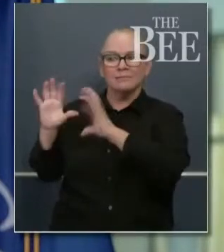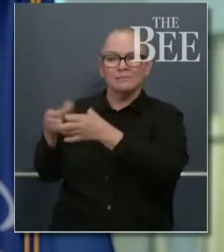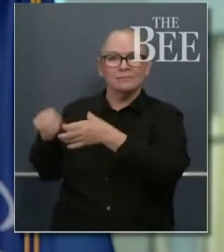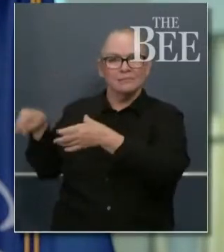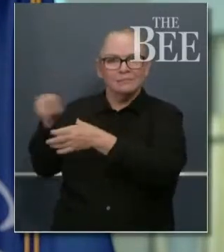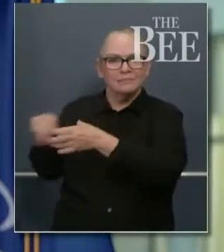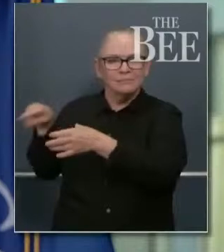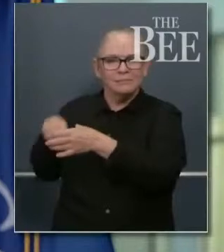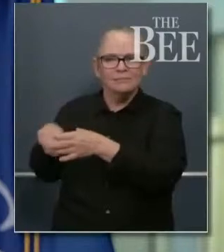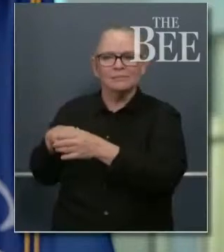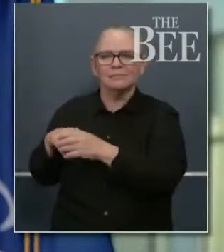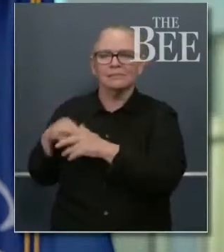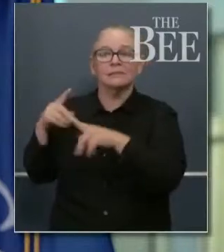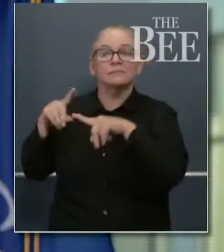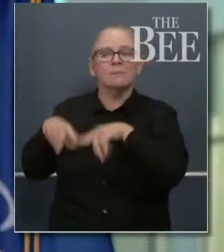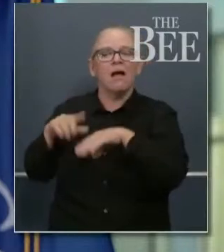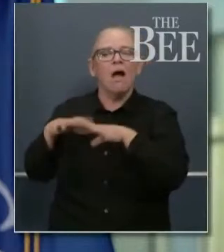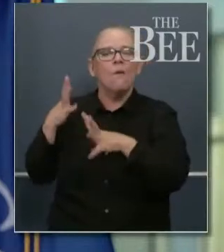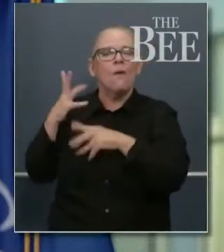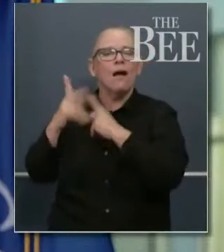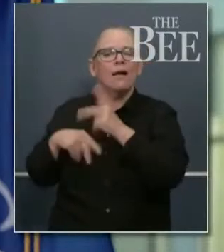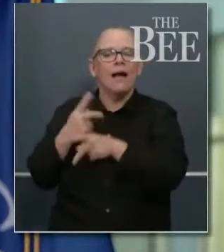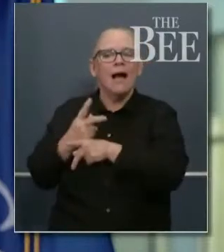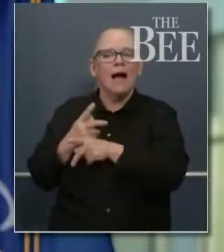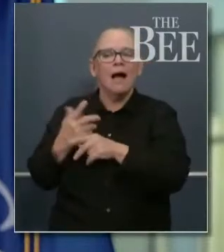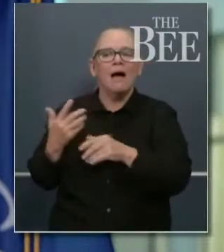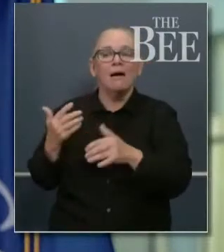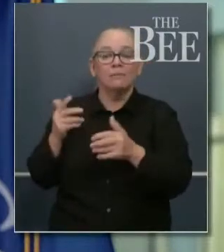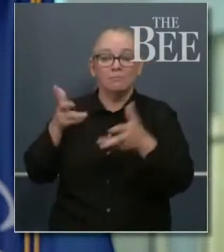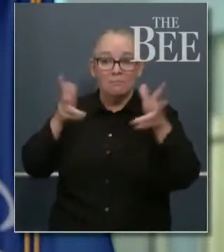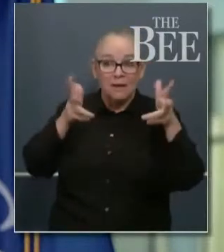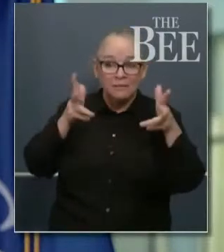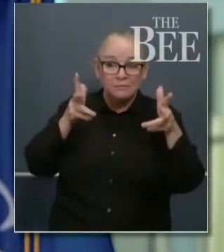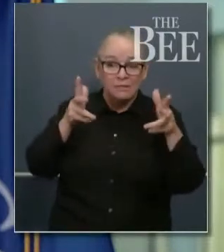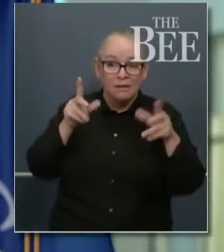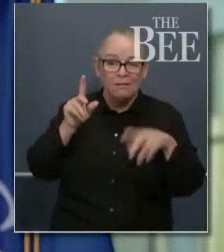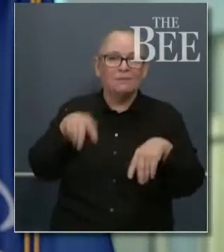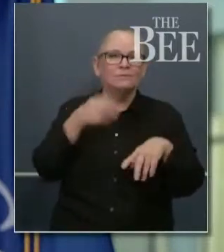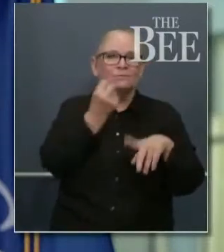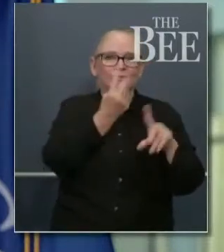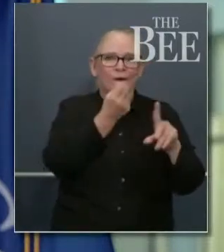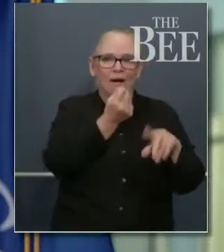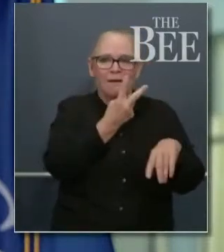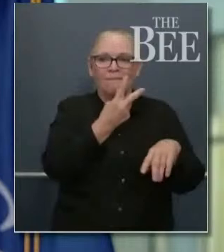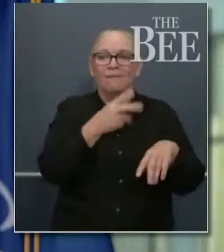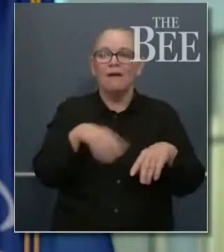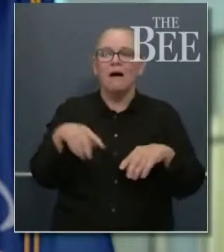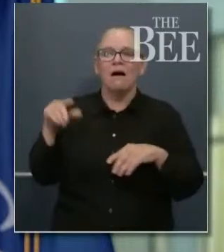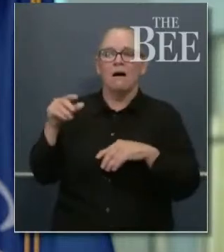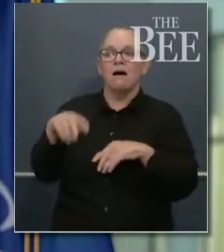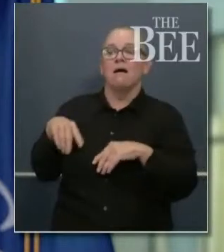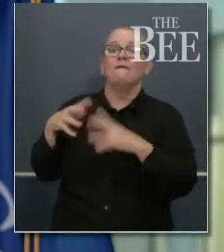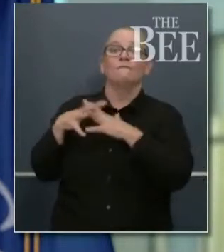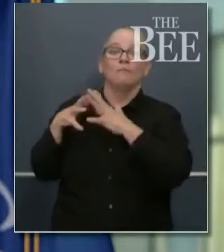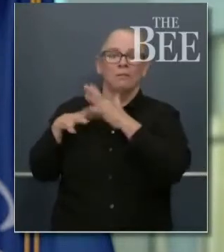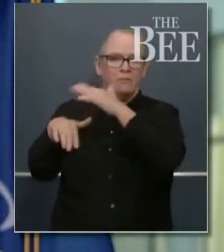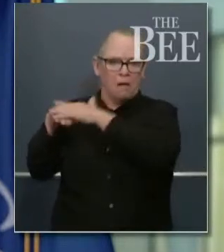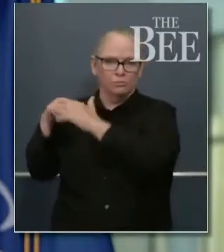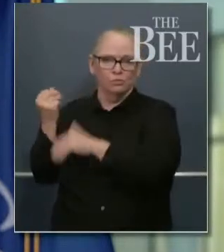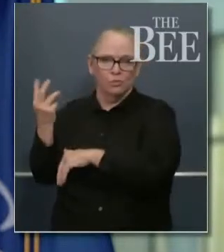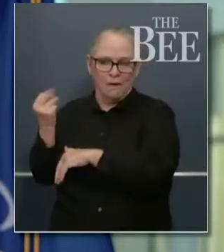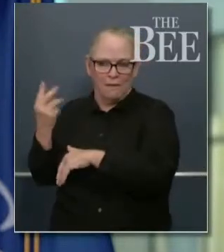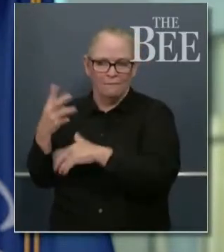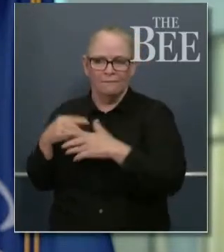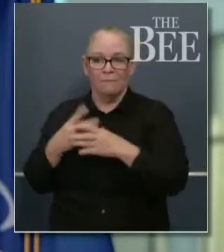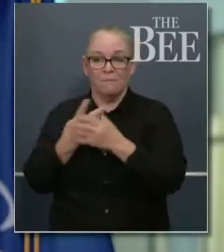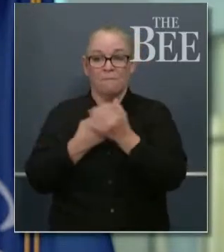the sport. Basketball, cohorting of up to 12, maybe a little easier than football up to 12, but offensive teams, defensive teams are able